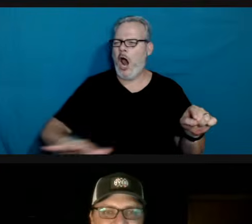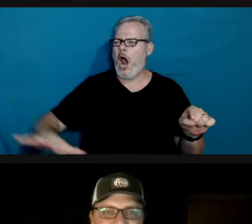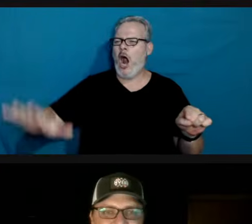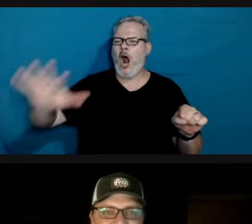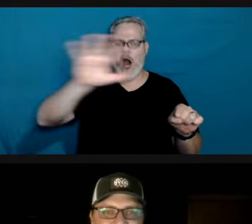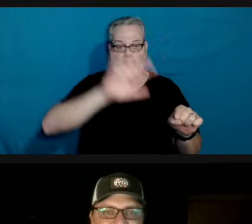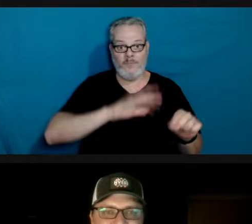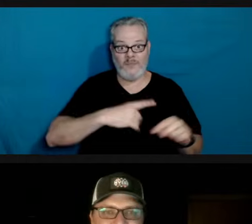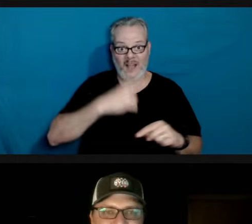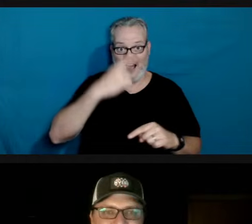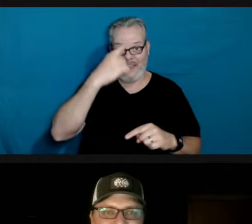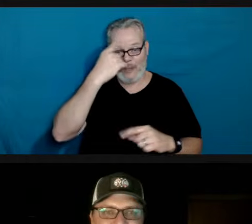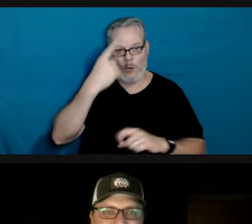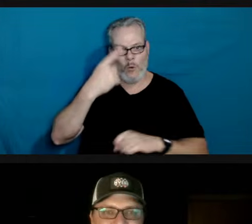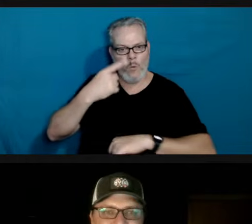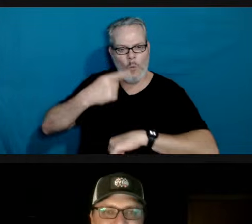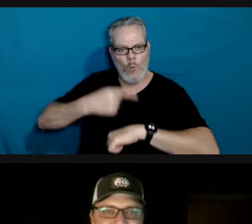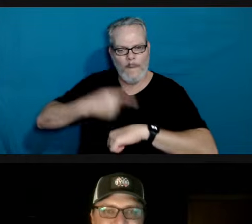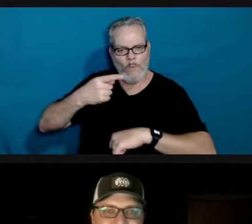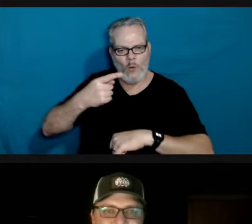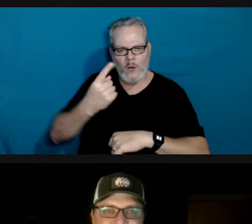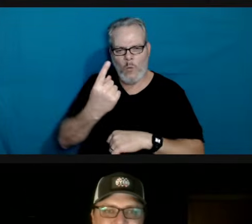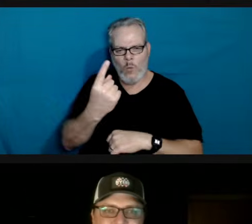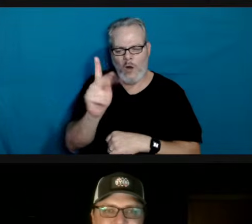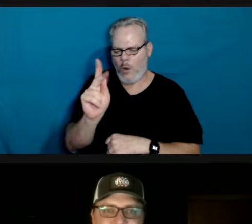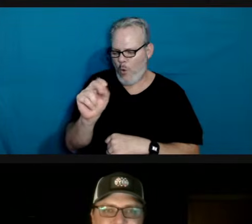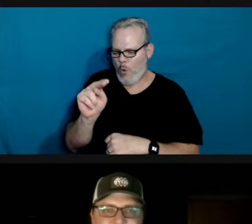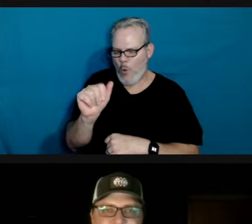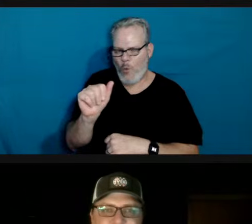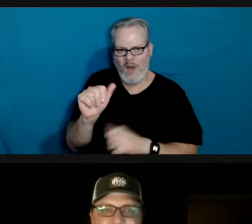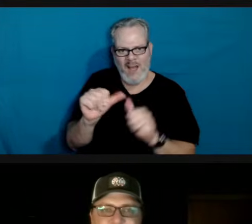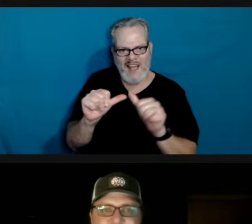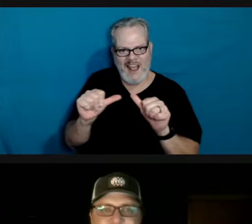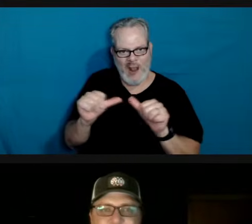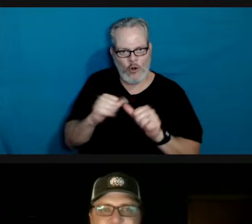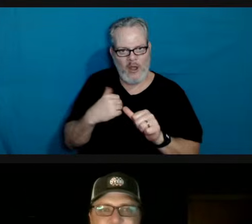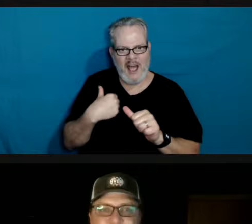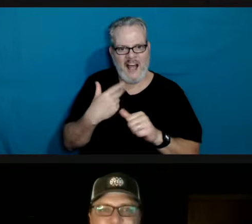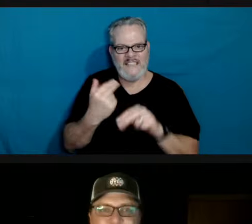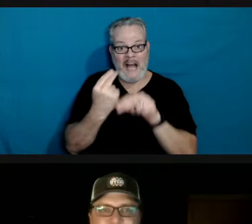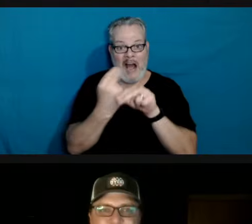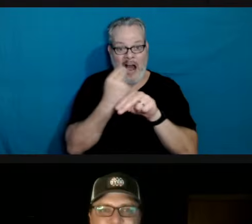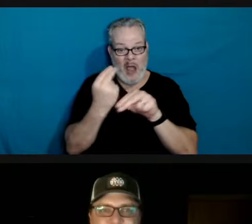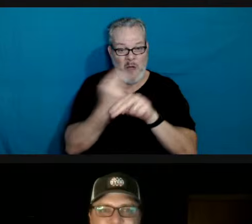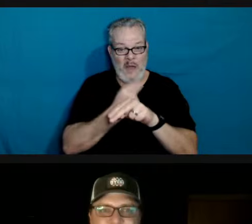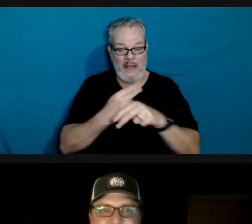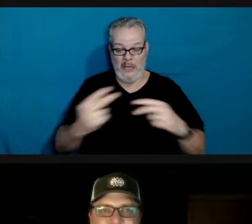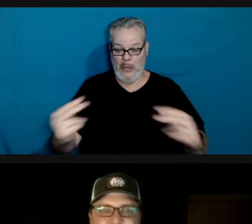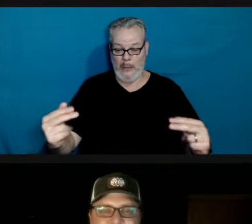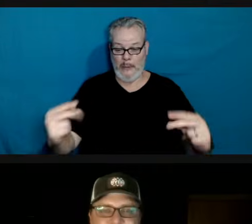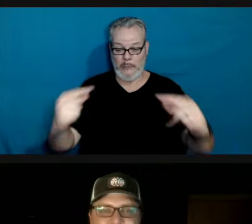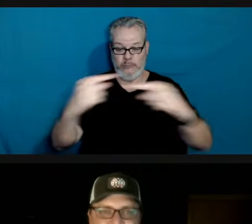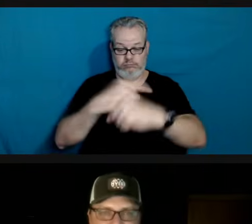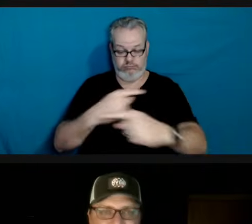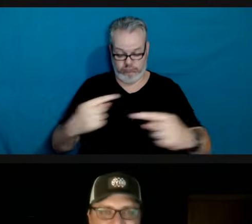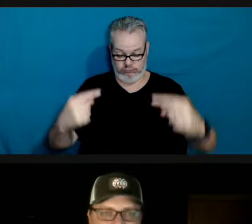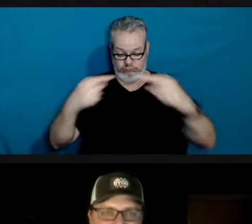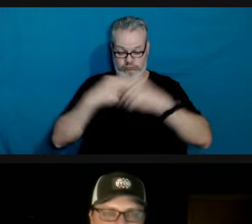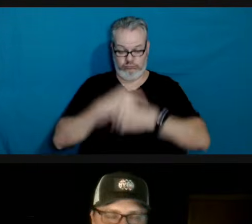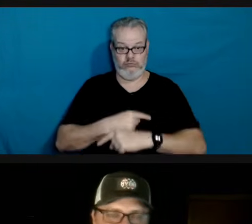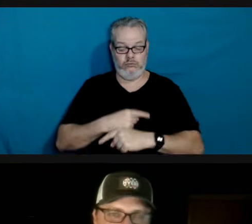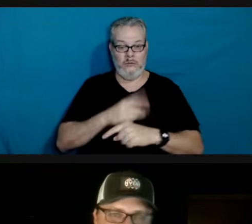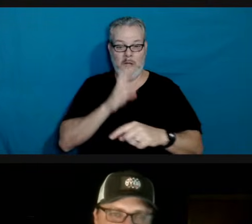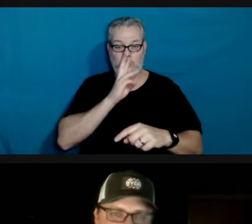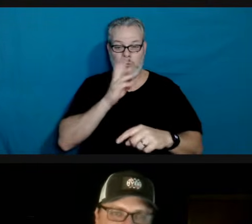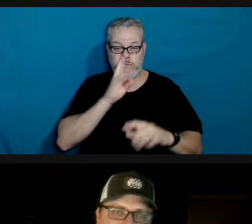on a Kona side, something like 3 or 4 or more rivers across the highways. People were stuck in between, waiting for flash flooding